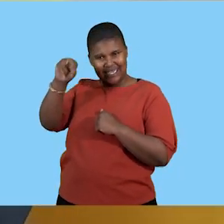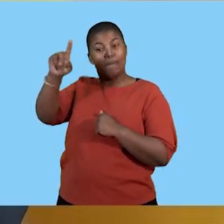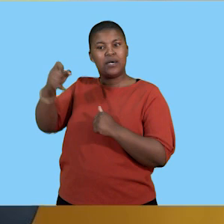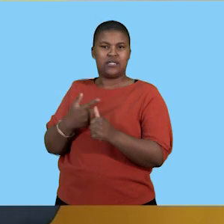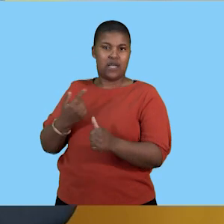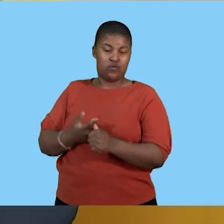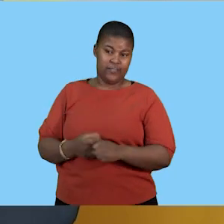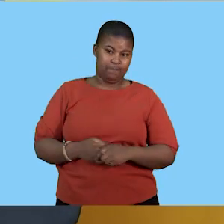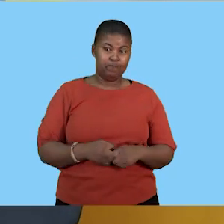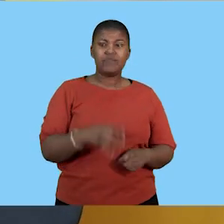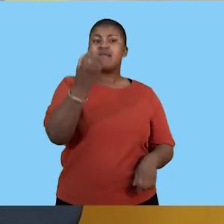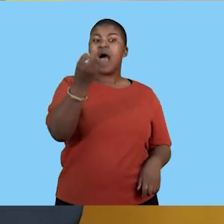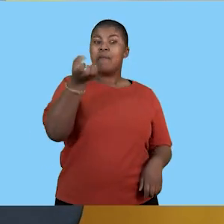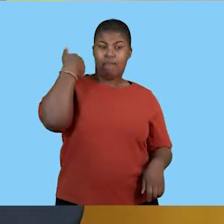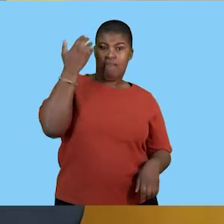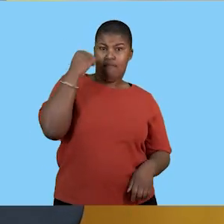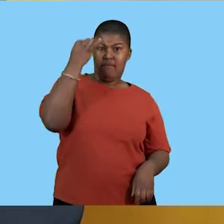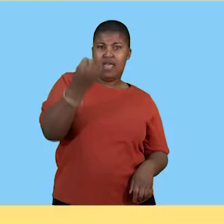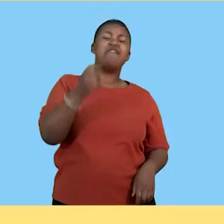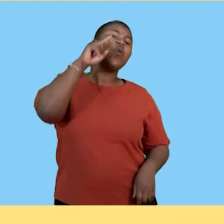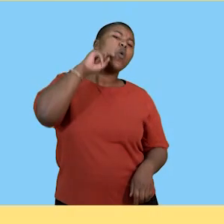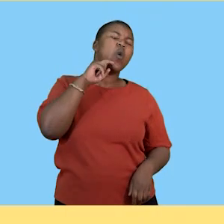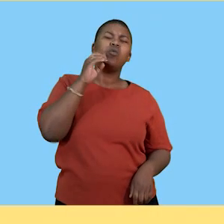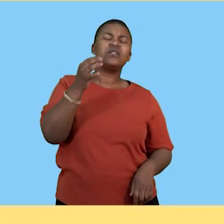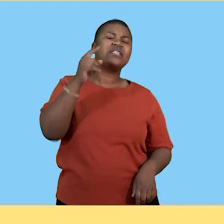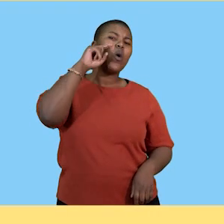that we have